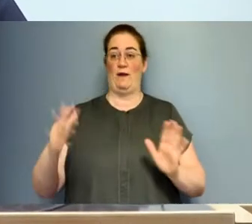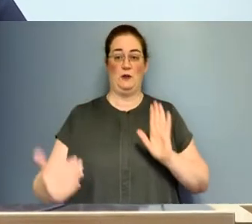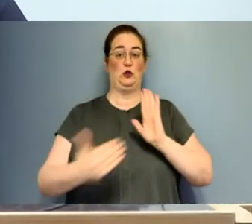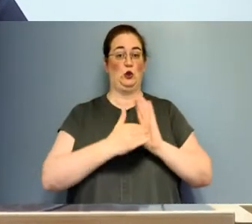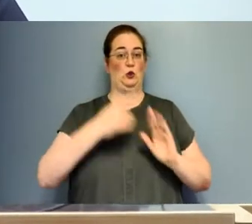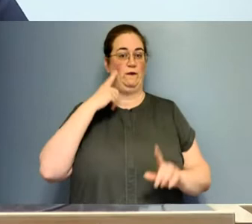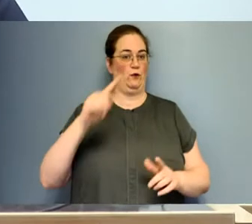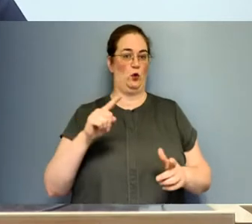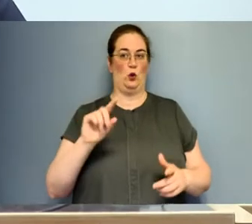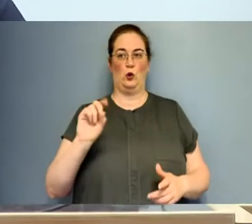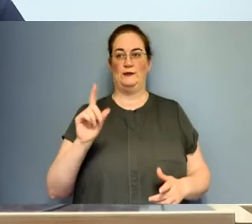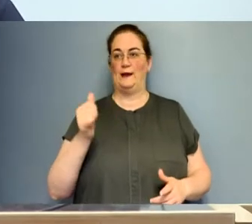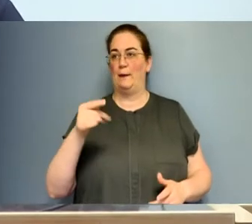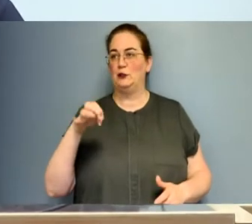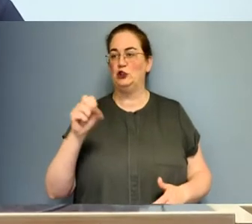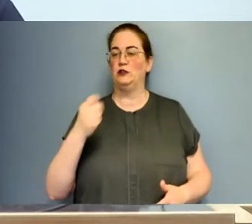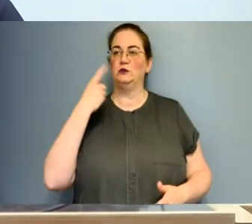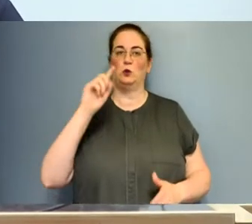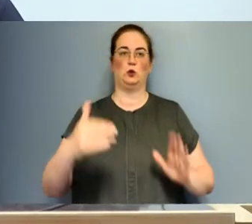for damages or have been sued